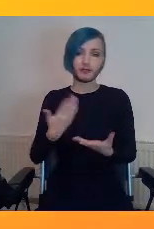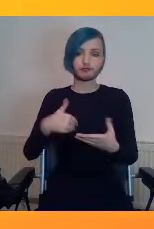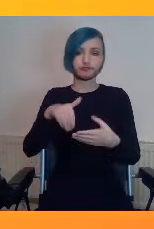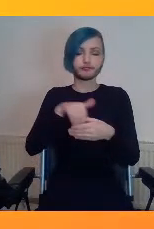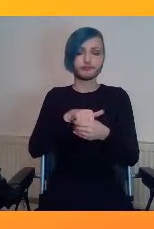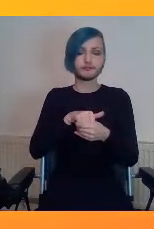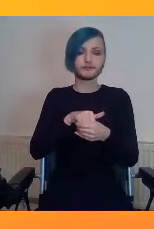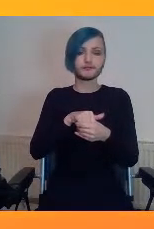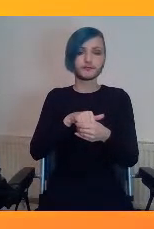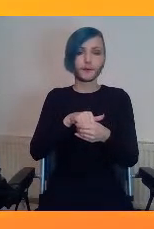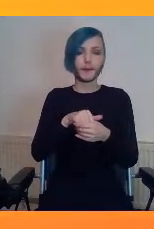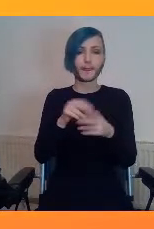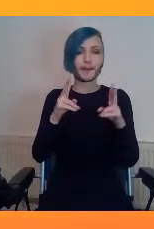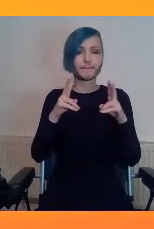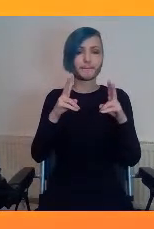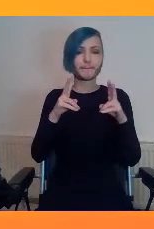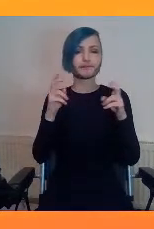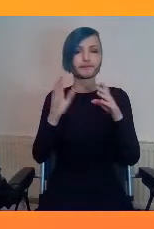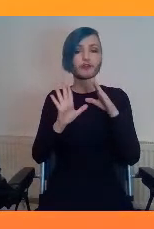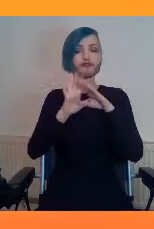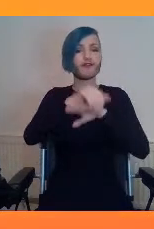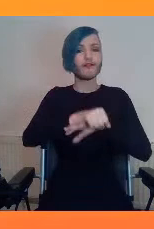in Ukraine that we had in